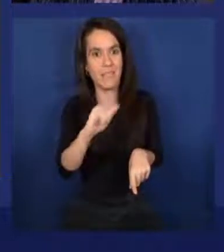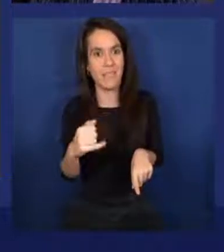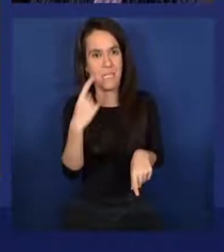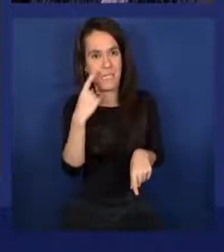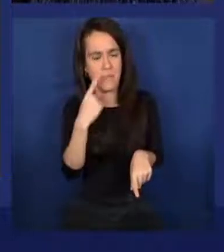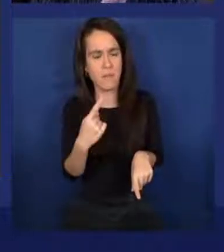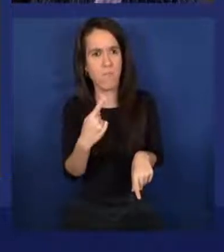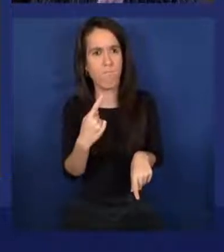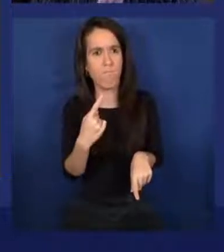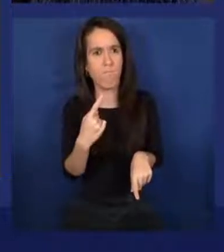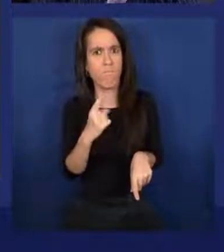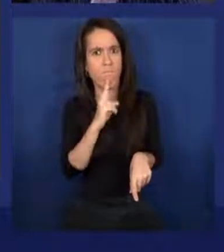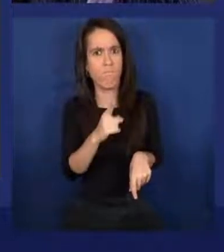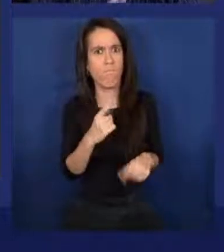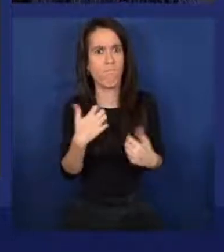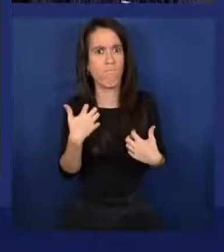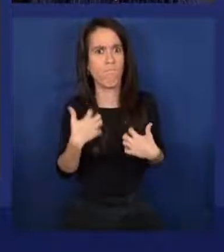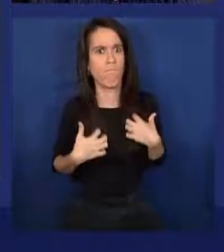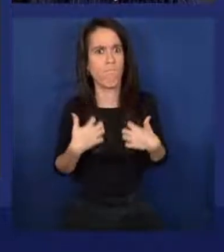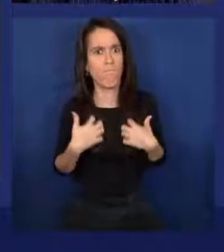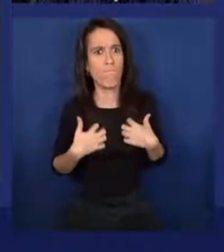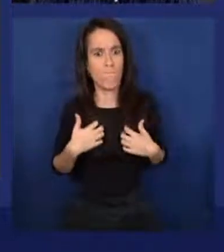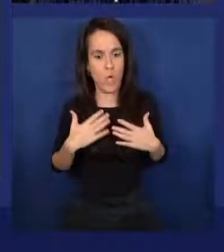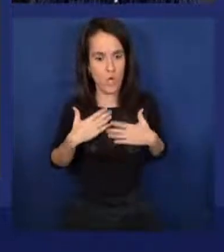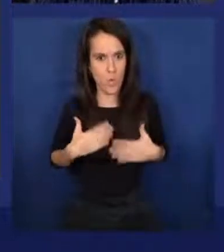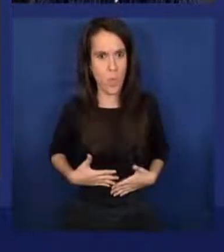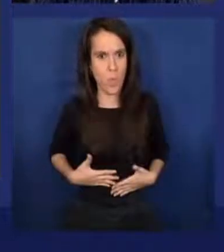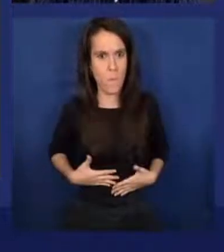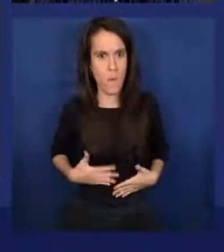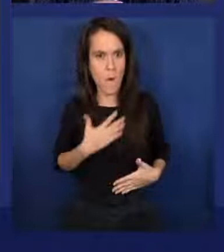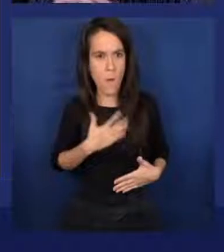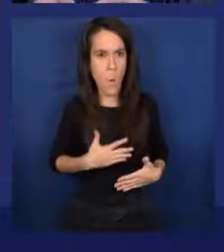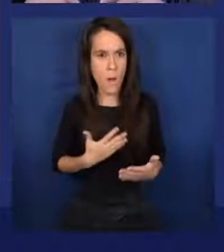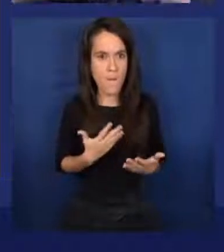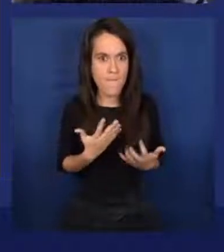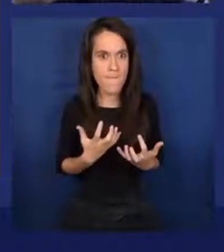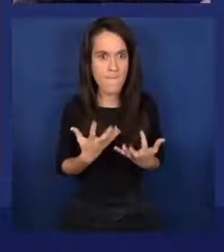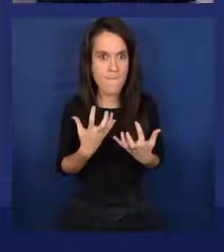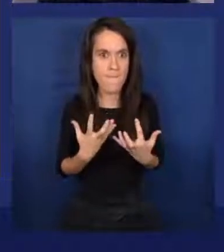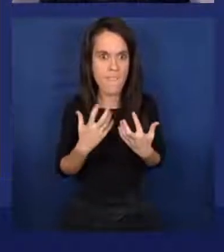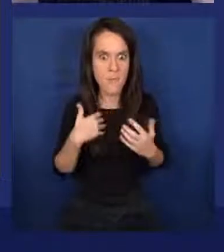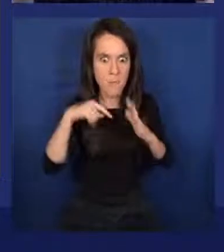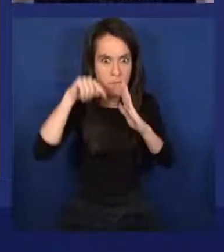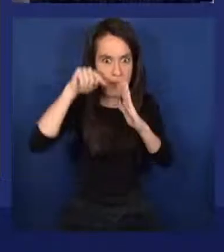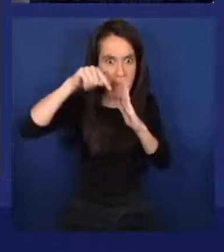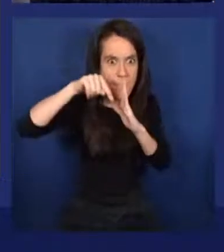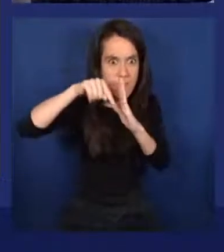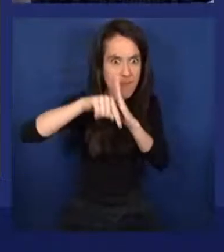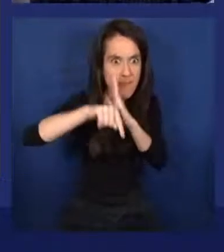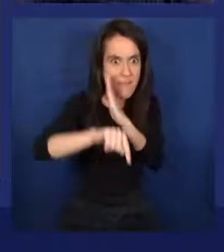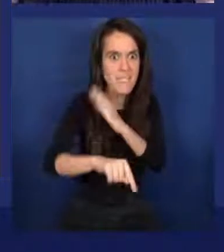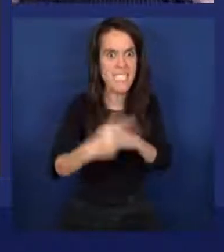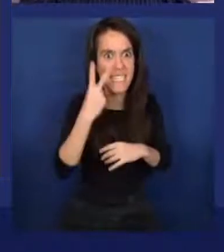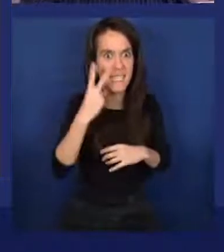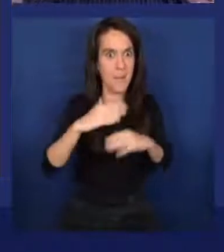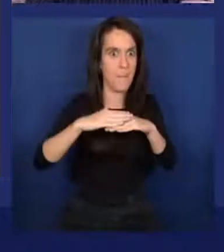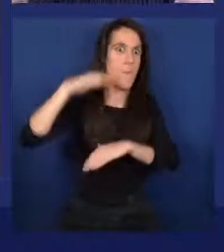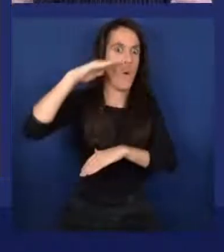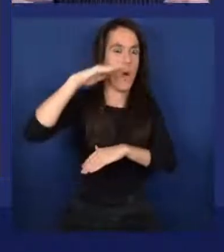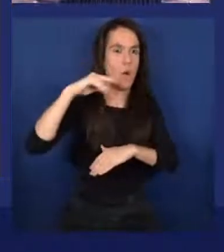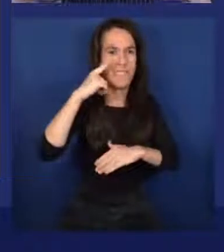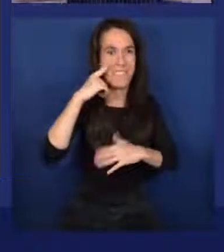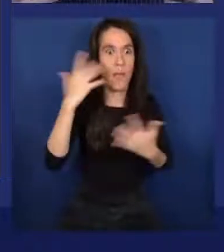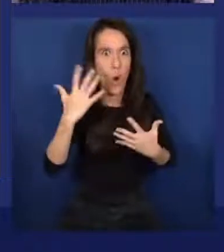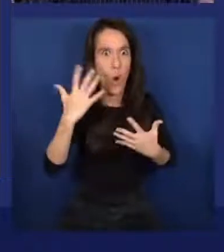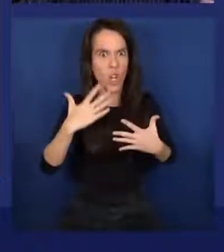the human's tendency to anthropomorphize. Fundamentally, humans sort of look for humanity